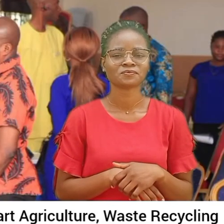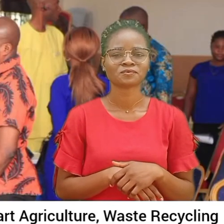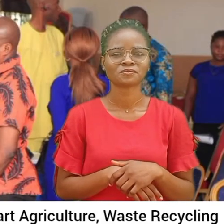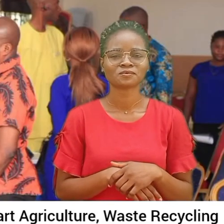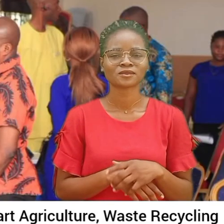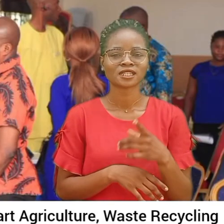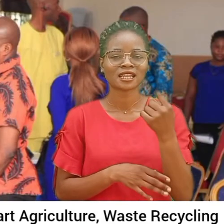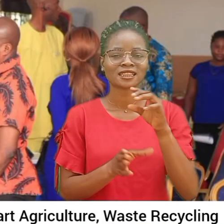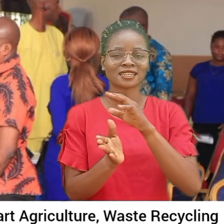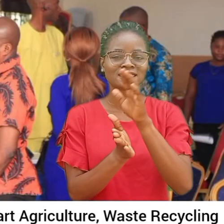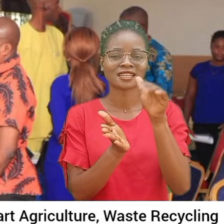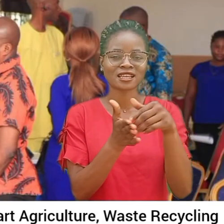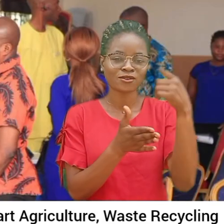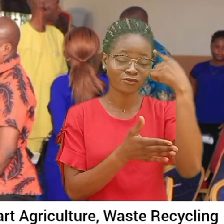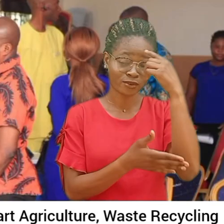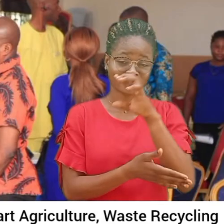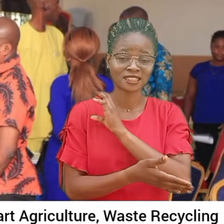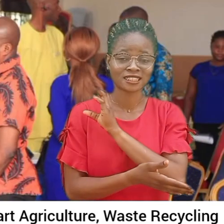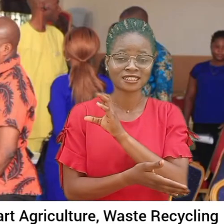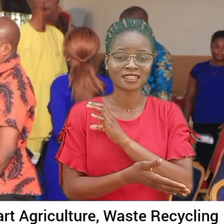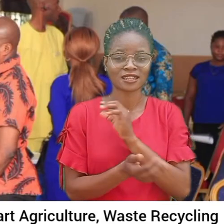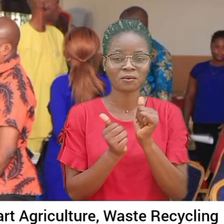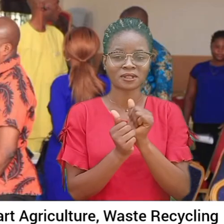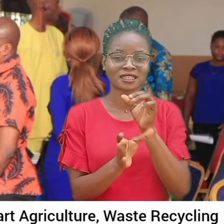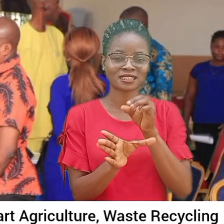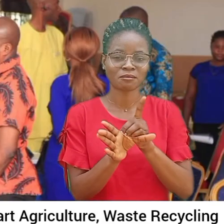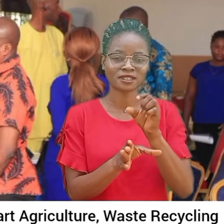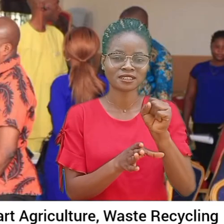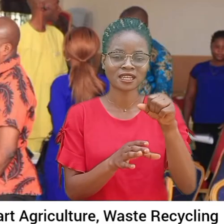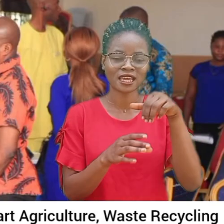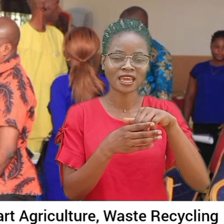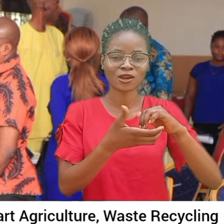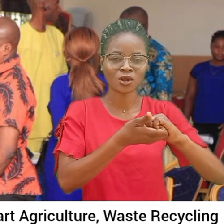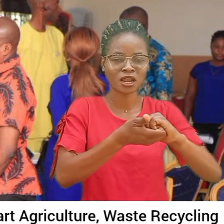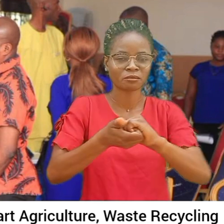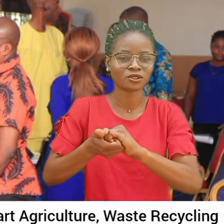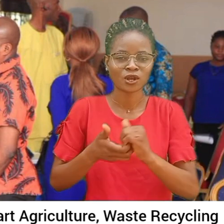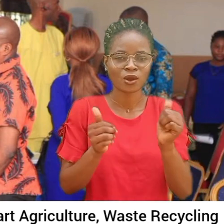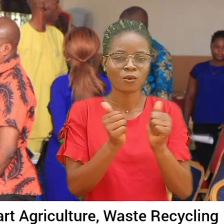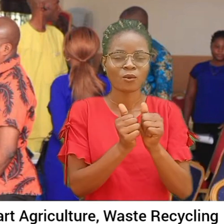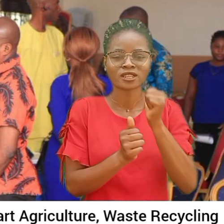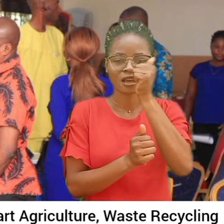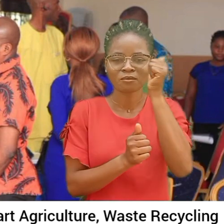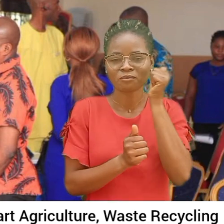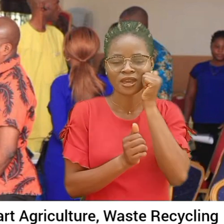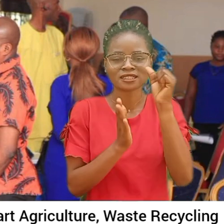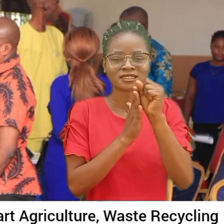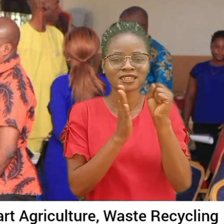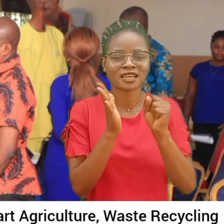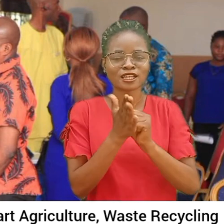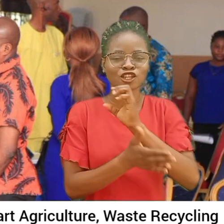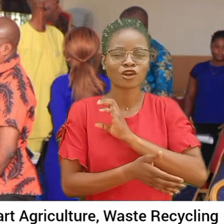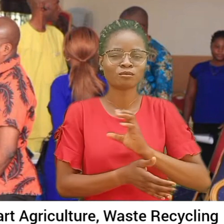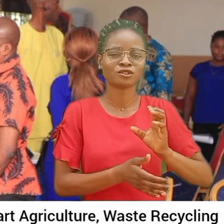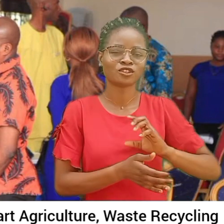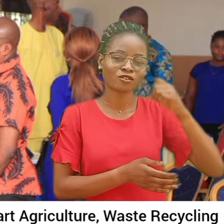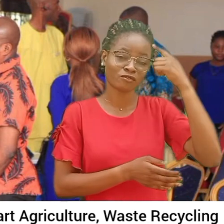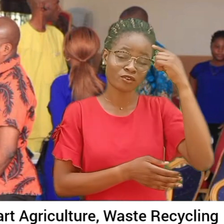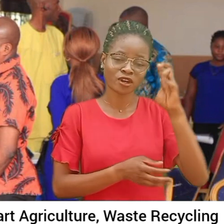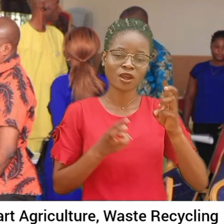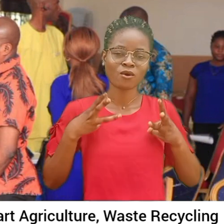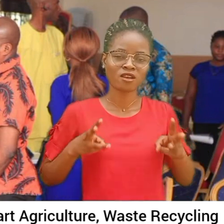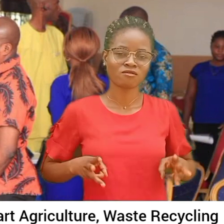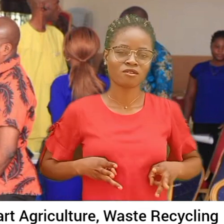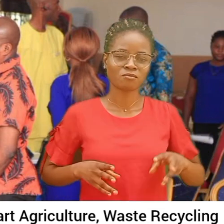The Center for Citizens with Disability, in collaboration with Abia State Commission for the Welfare